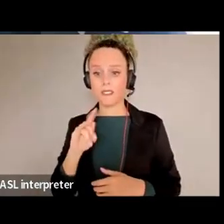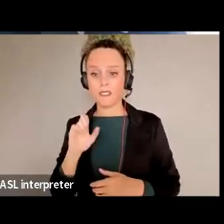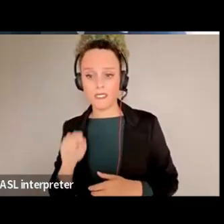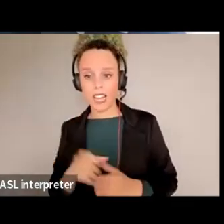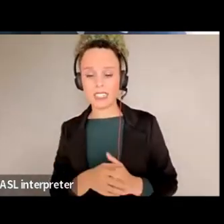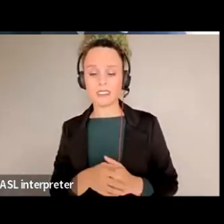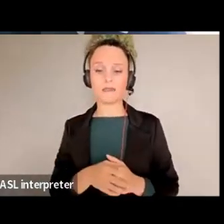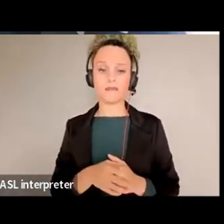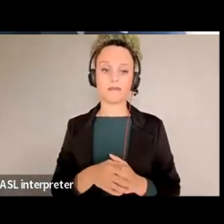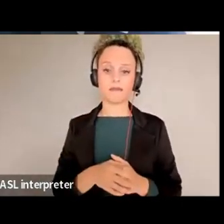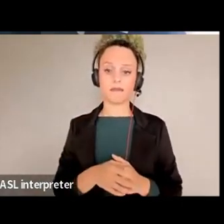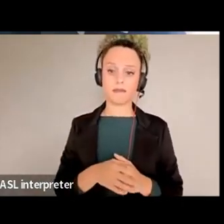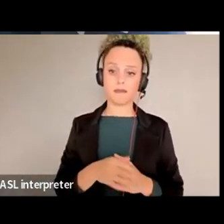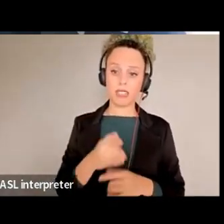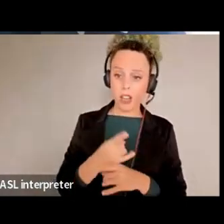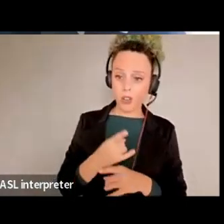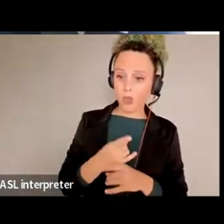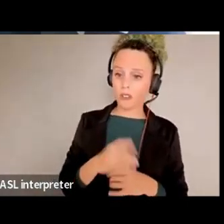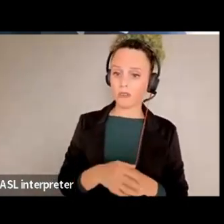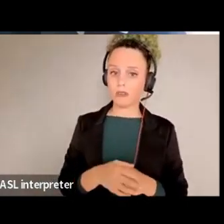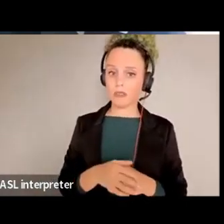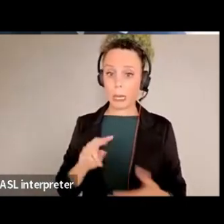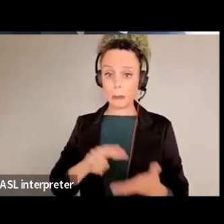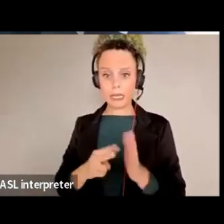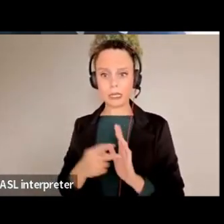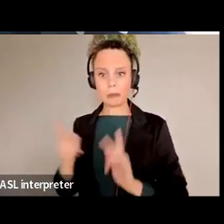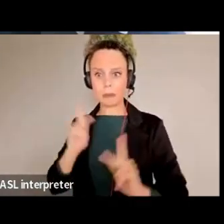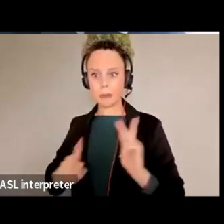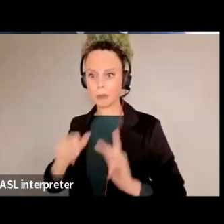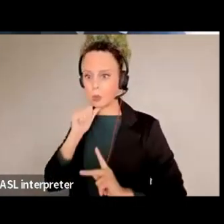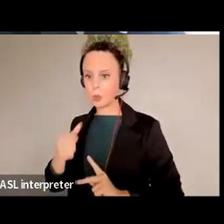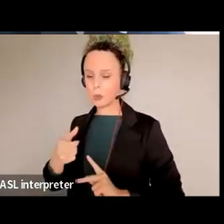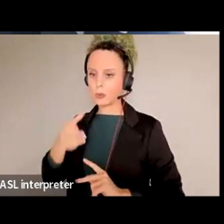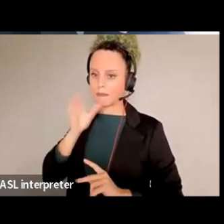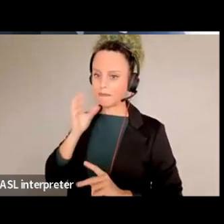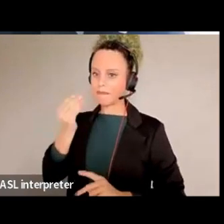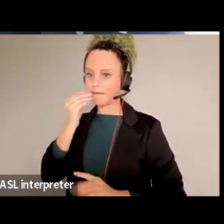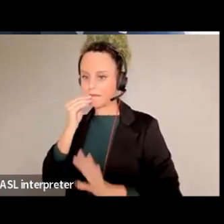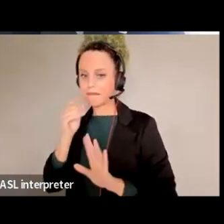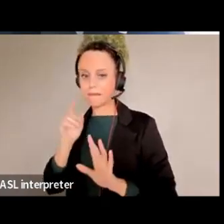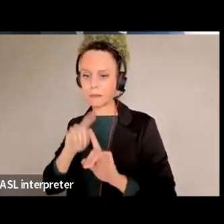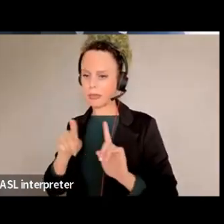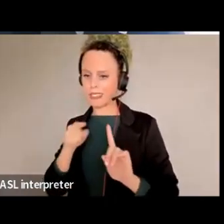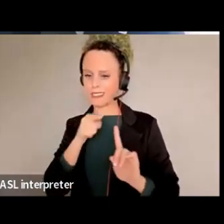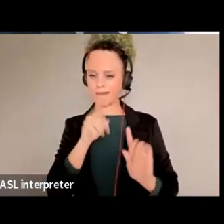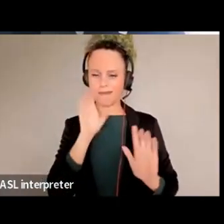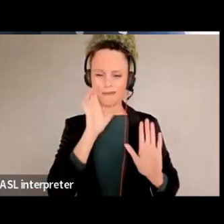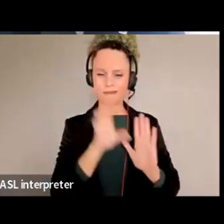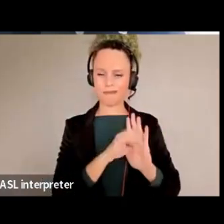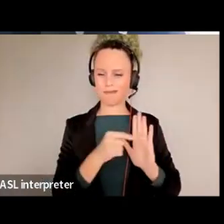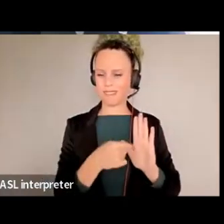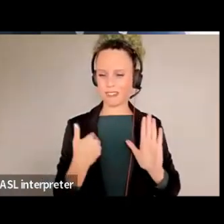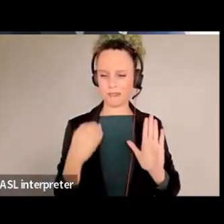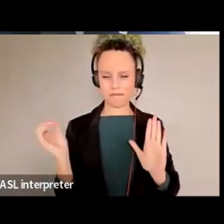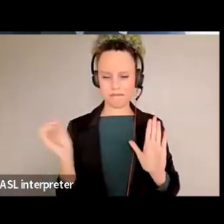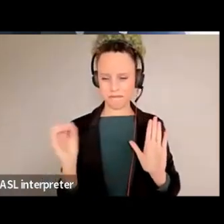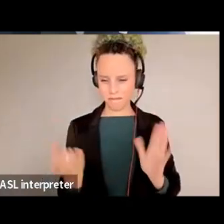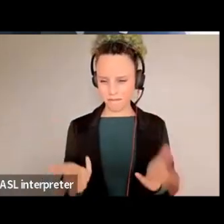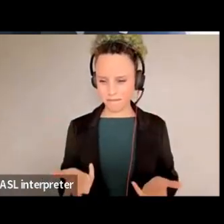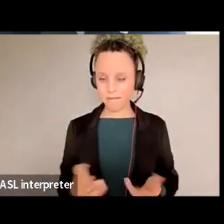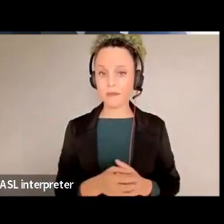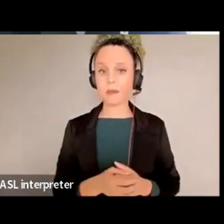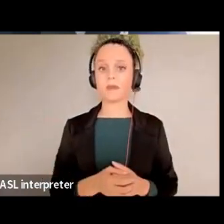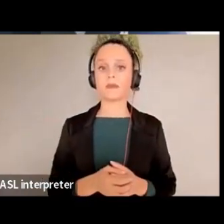This graphic also doesn't mention sweets, fats, or alcohol, and that doesn't mean that people don't consume